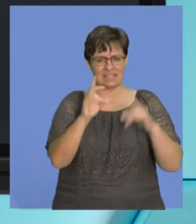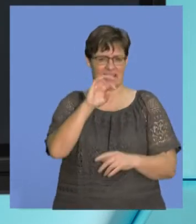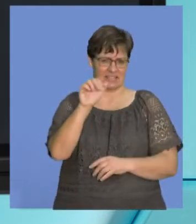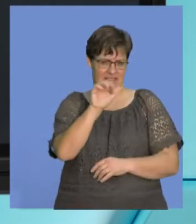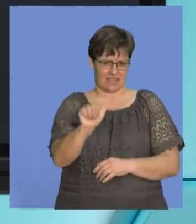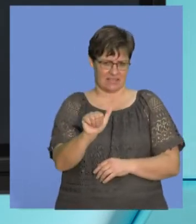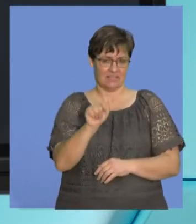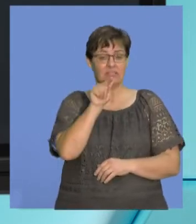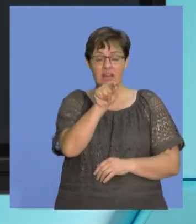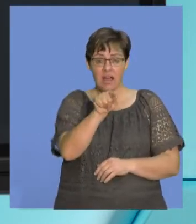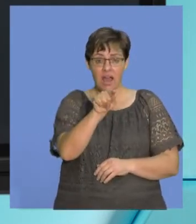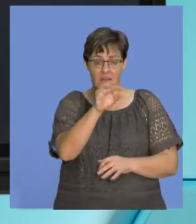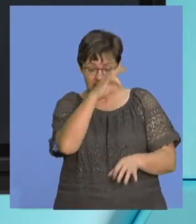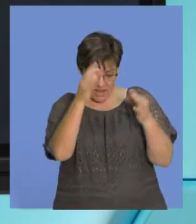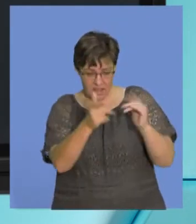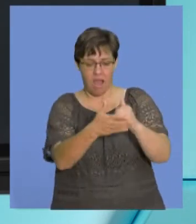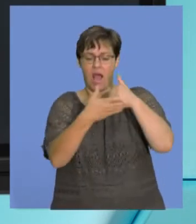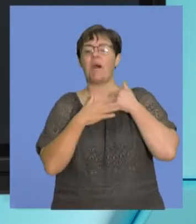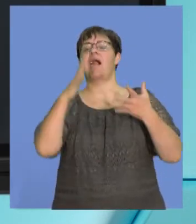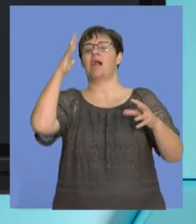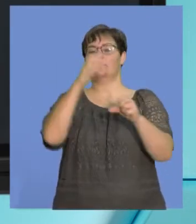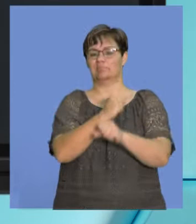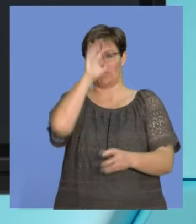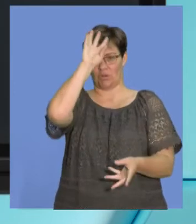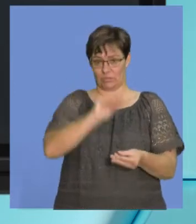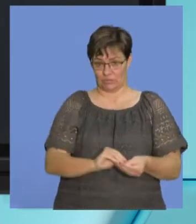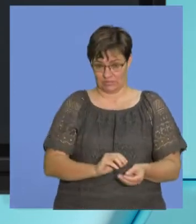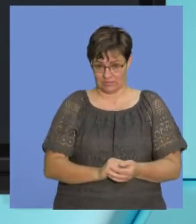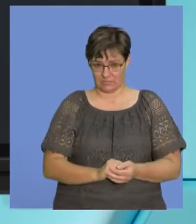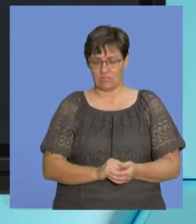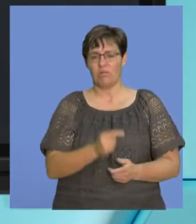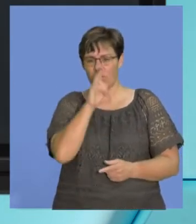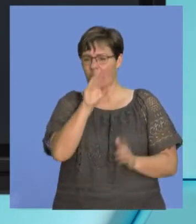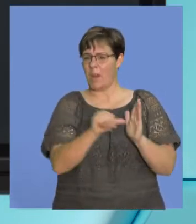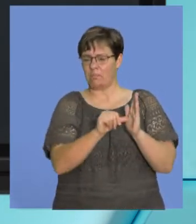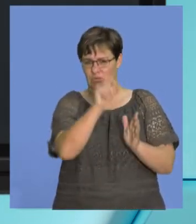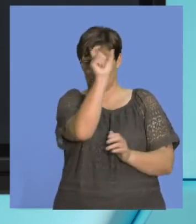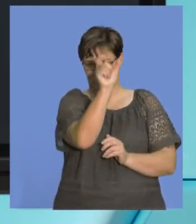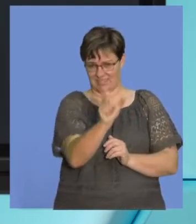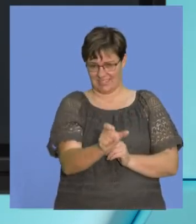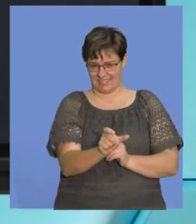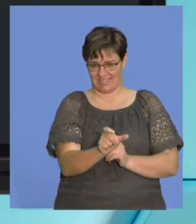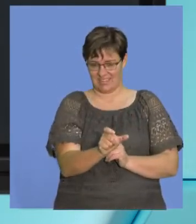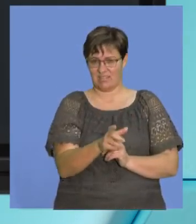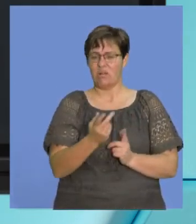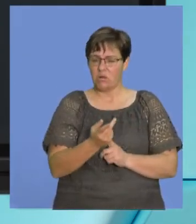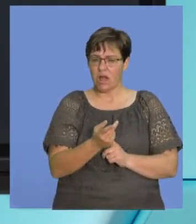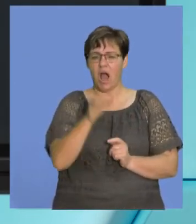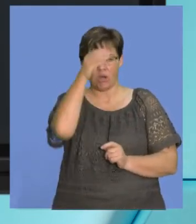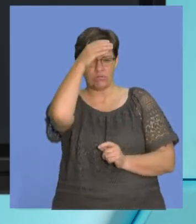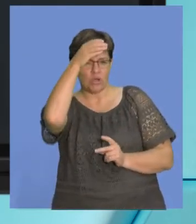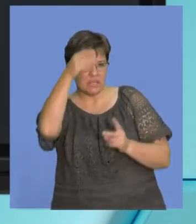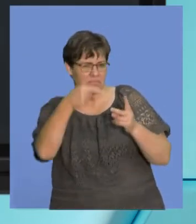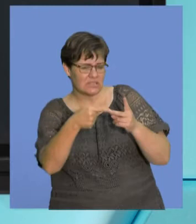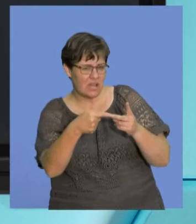and how that helps us to draw conclusions. And so let's look at some important vocab. As we start off, we're going to look at some concepts of